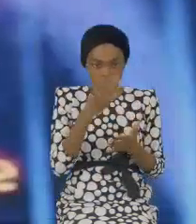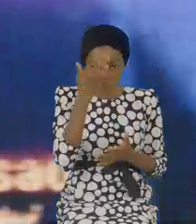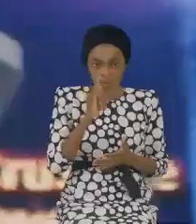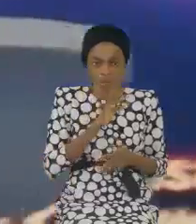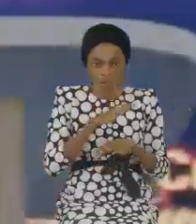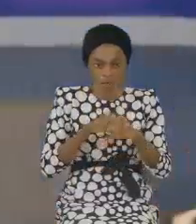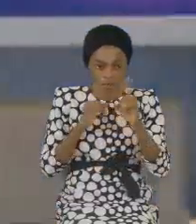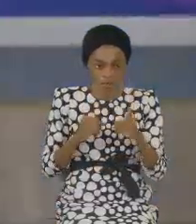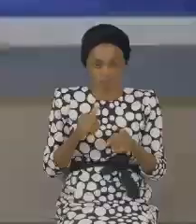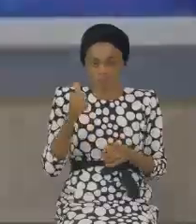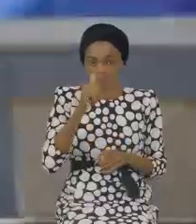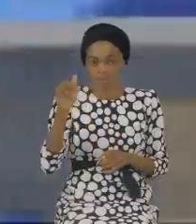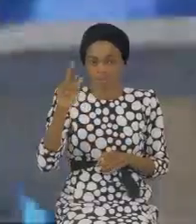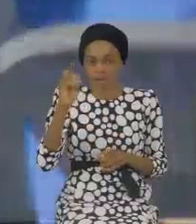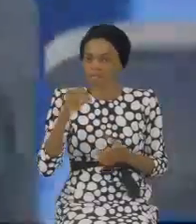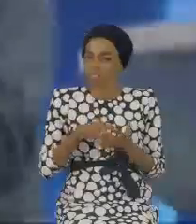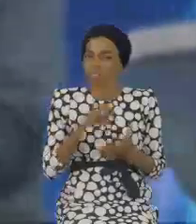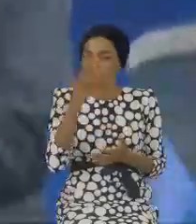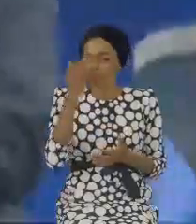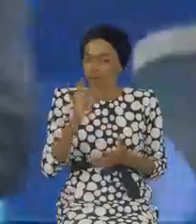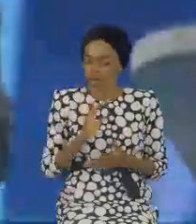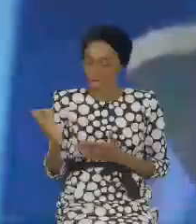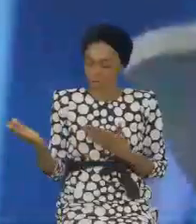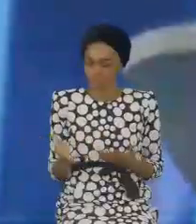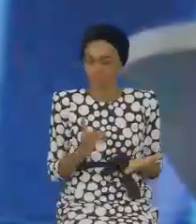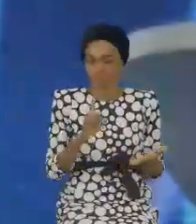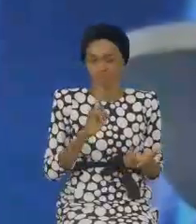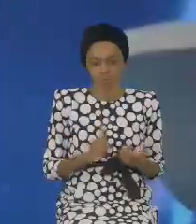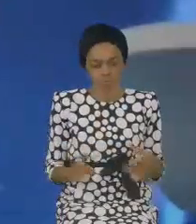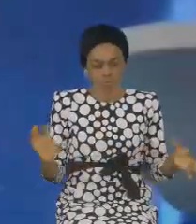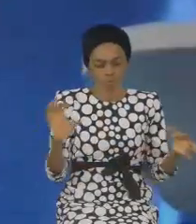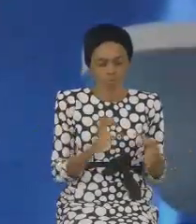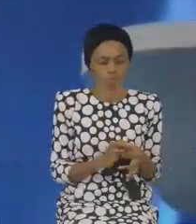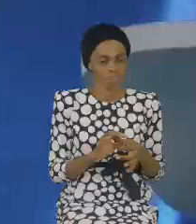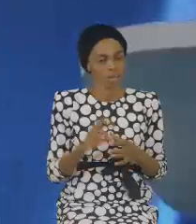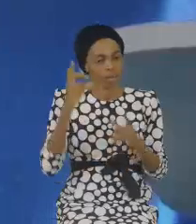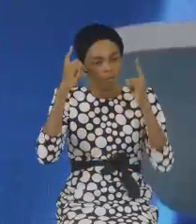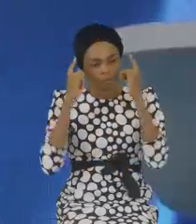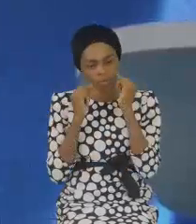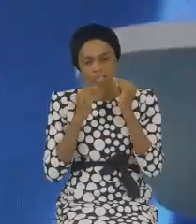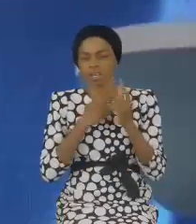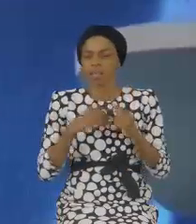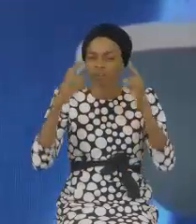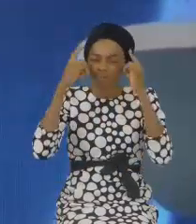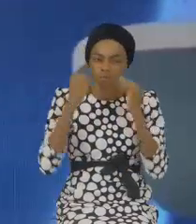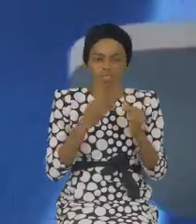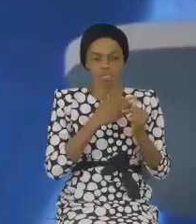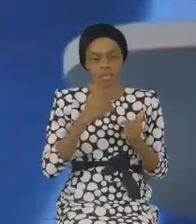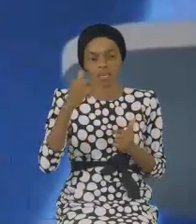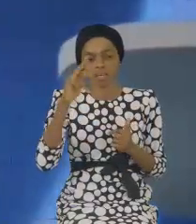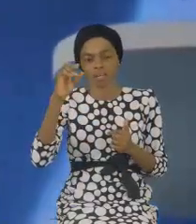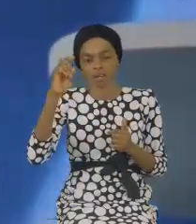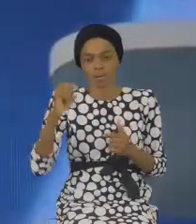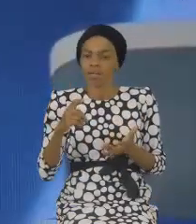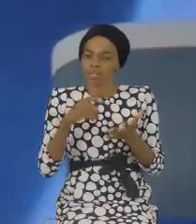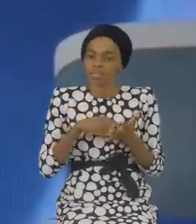is why I brought you to partner with Moses. And Moses and Aaron, this